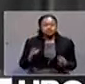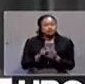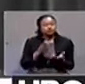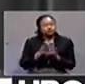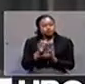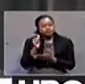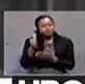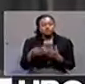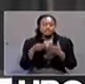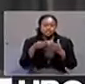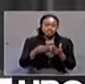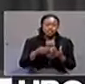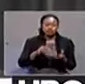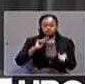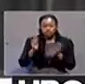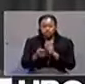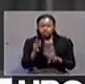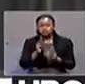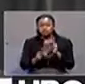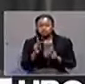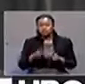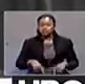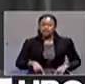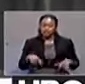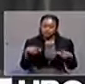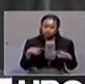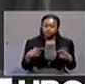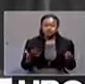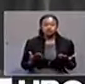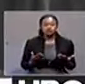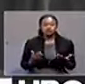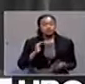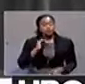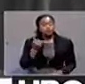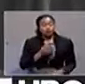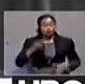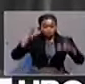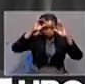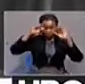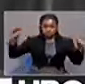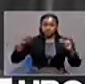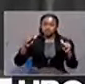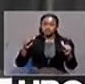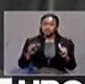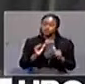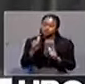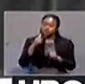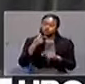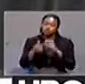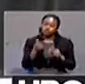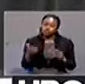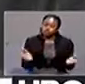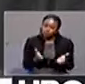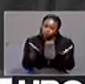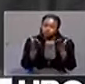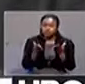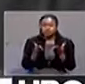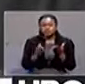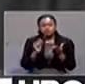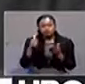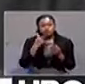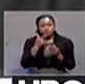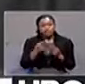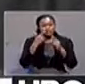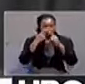has changed the people's lives. Our president is somebody who promotes, he says, Chivalo.